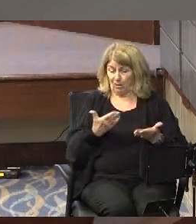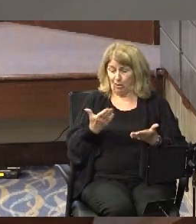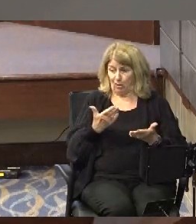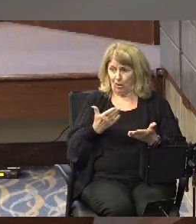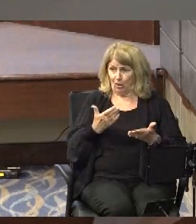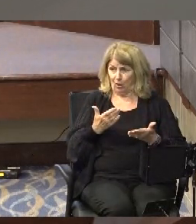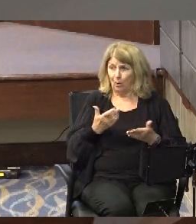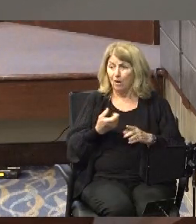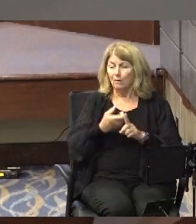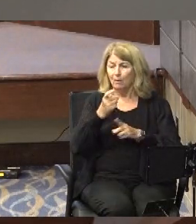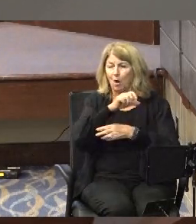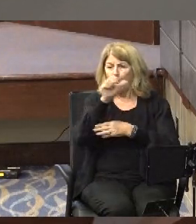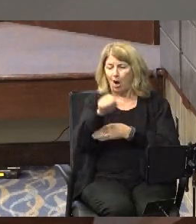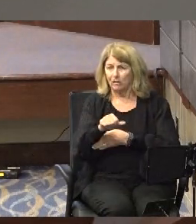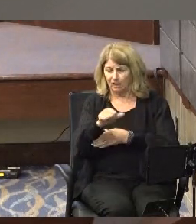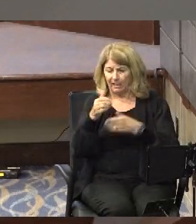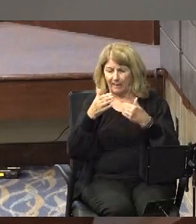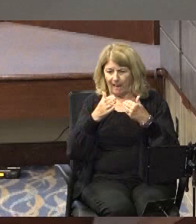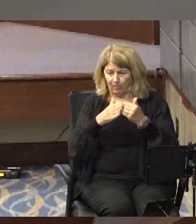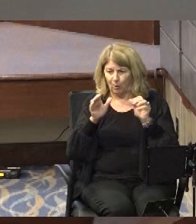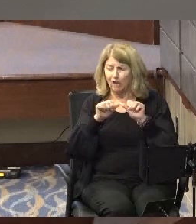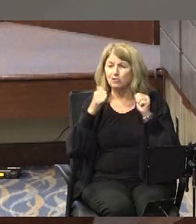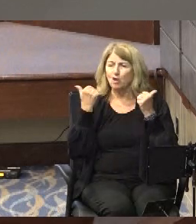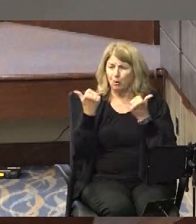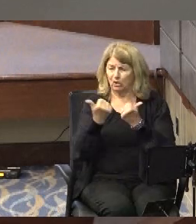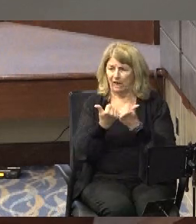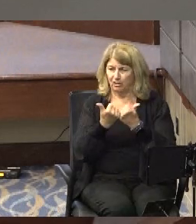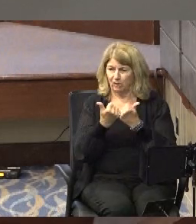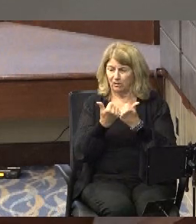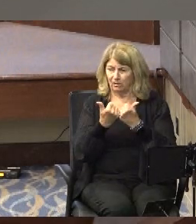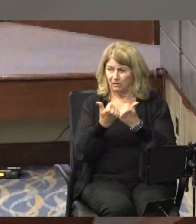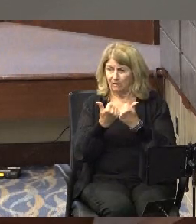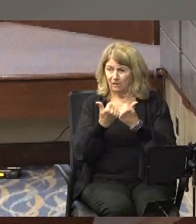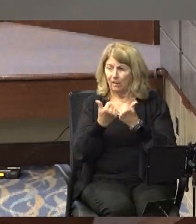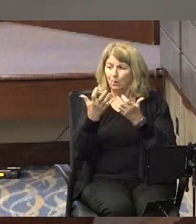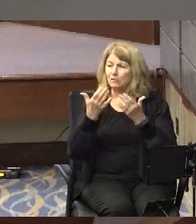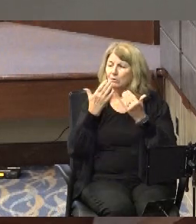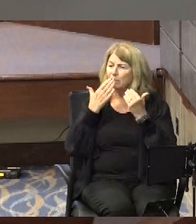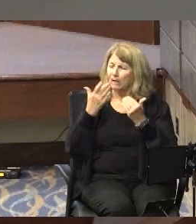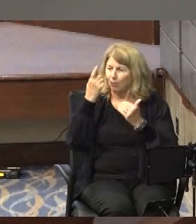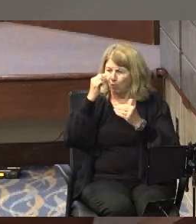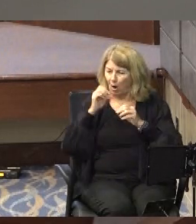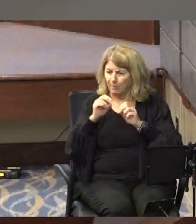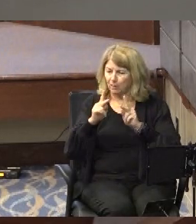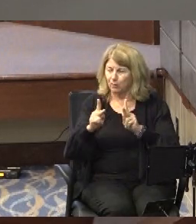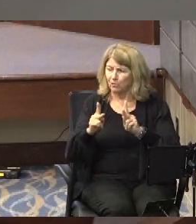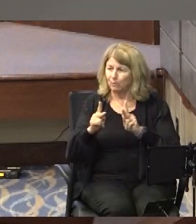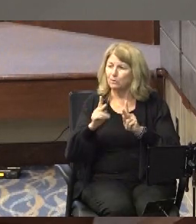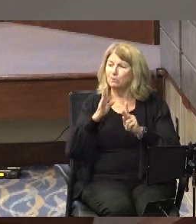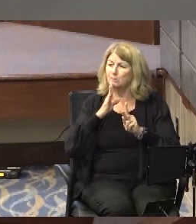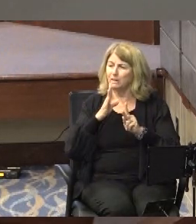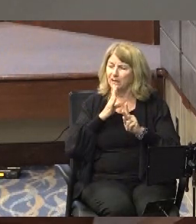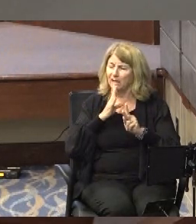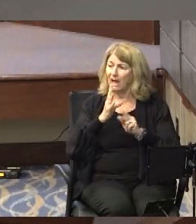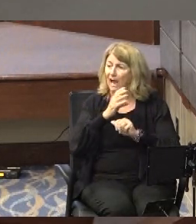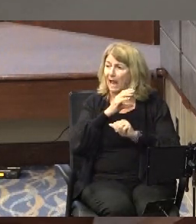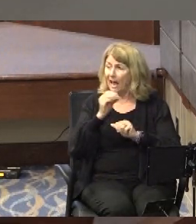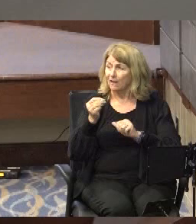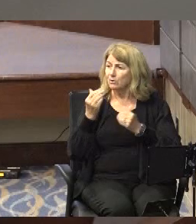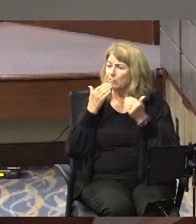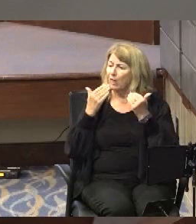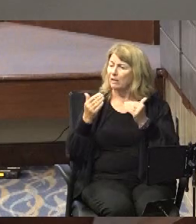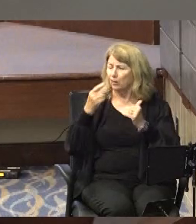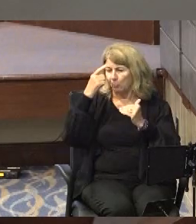the Austin Avenue Neighborhood Association, and I did want to thank you guys for the opportunity to speak and just thank you